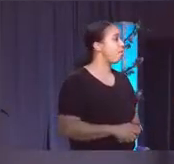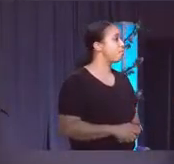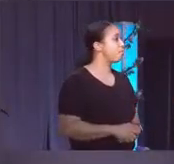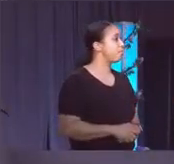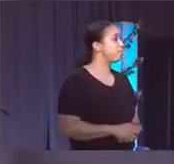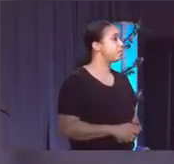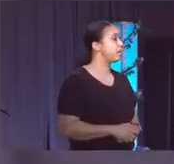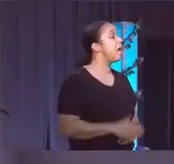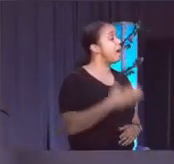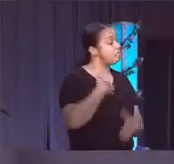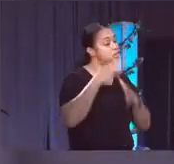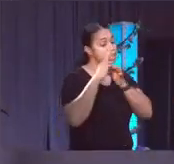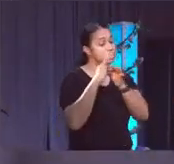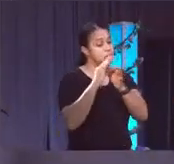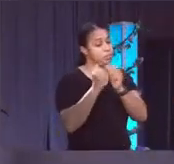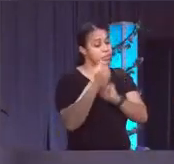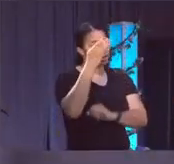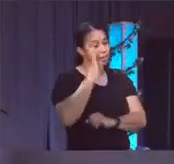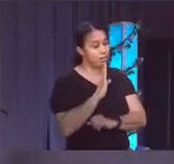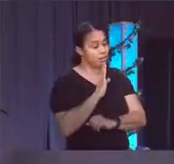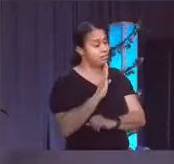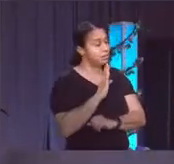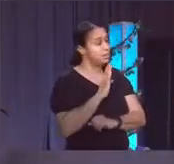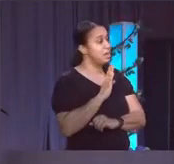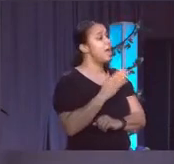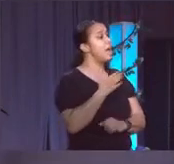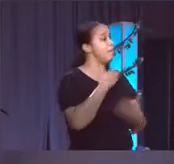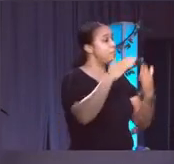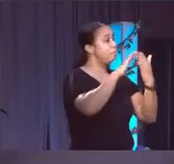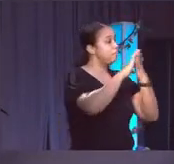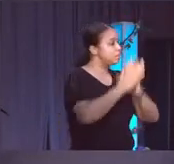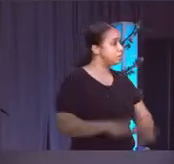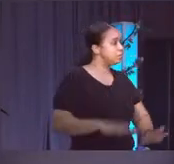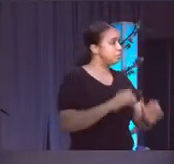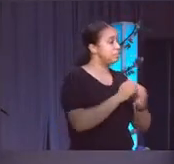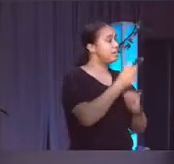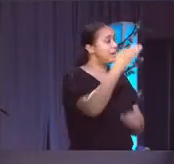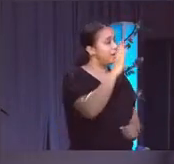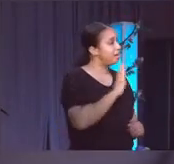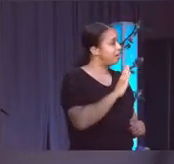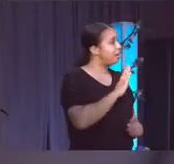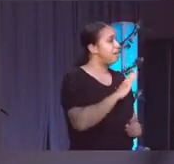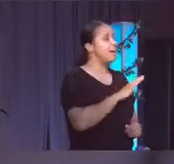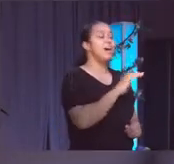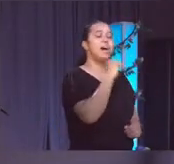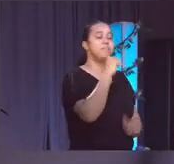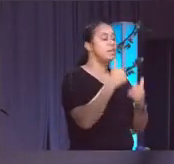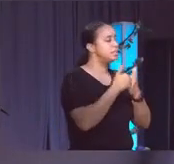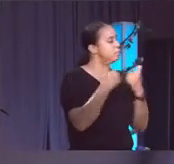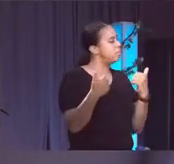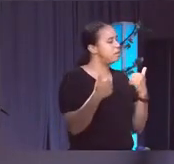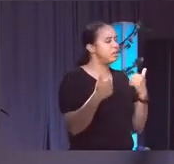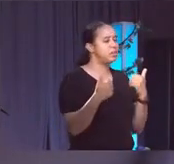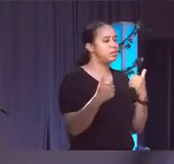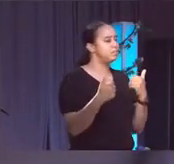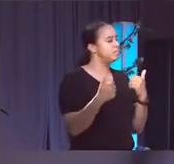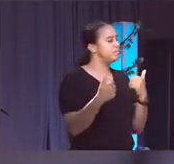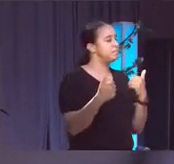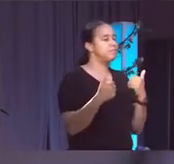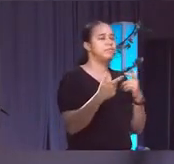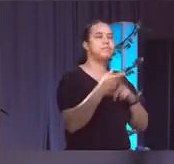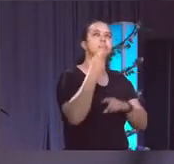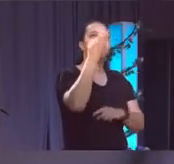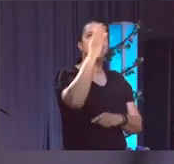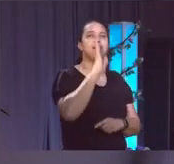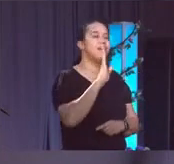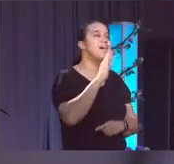Got a relationship with God. Got peace with God. I'm no longer separated from God.